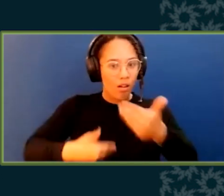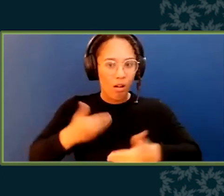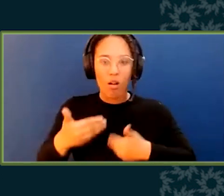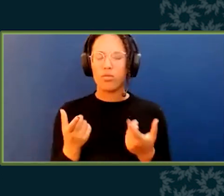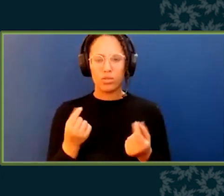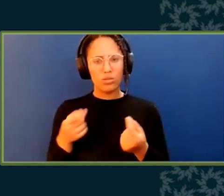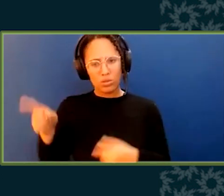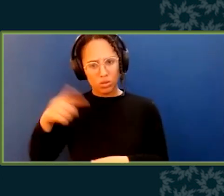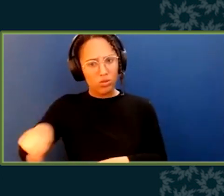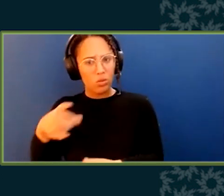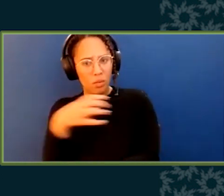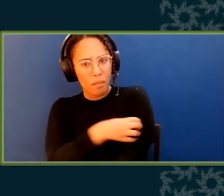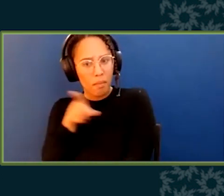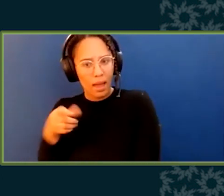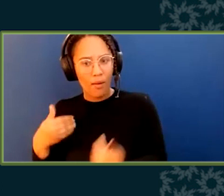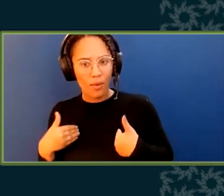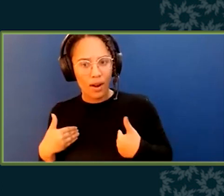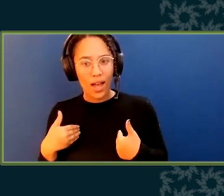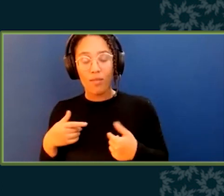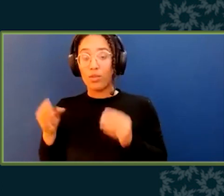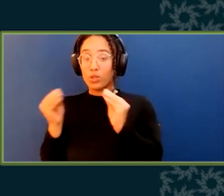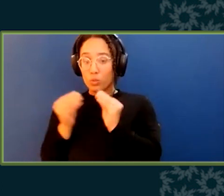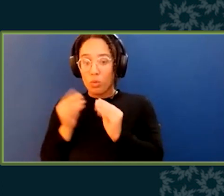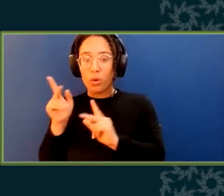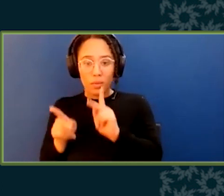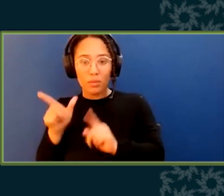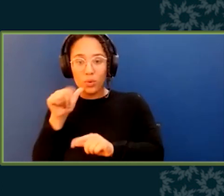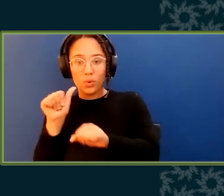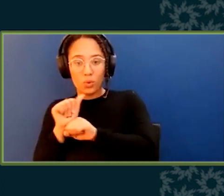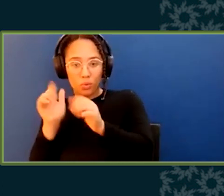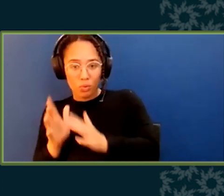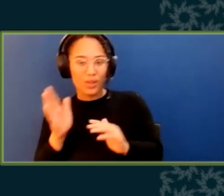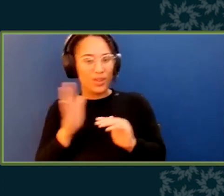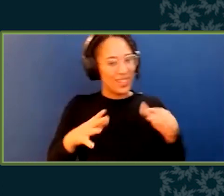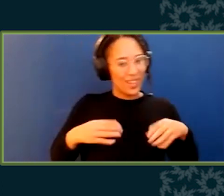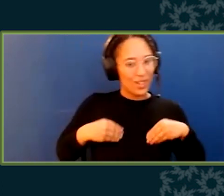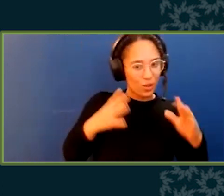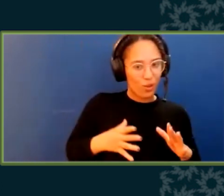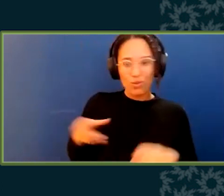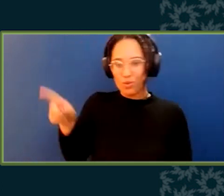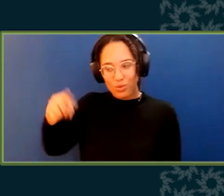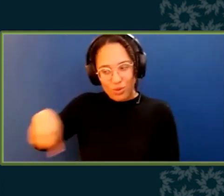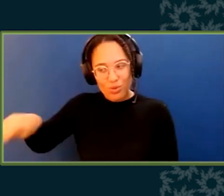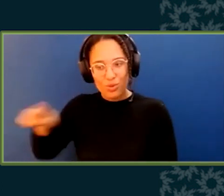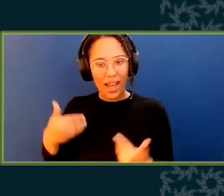the power. There's more of us than there are them. It's just figuring out how to utilize that power.